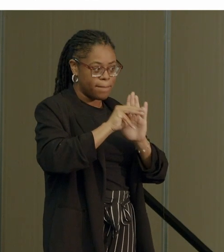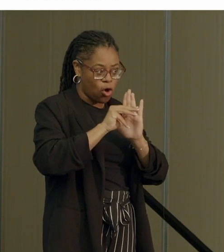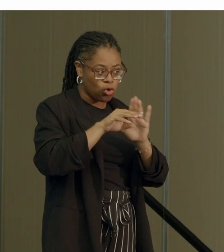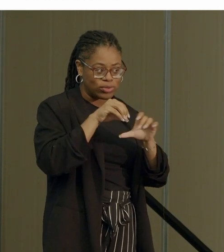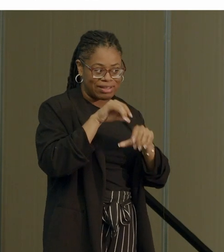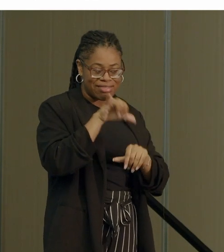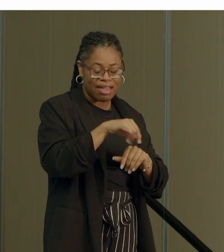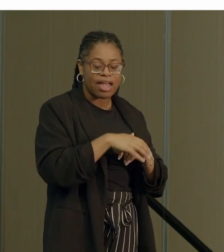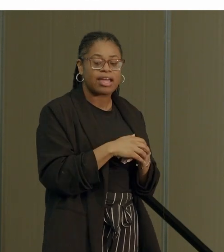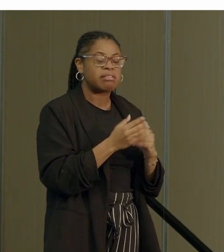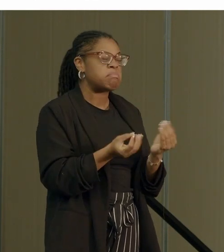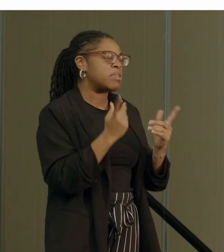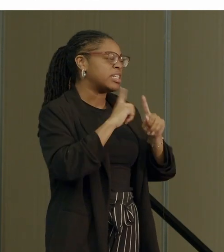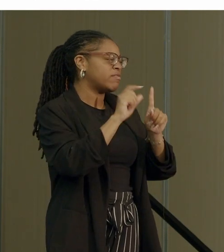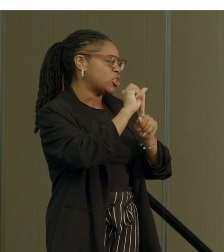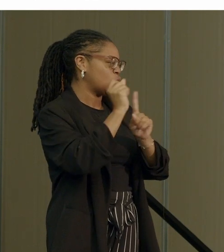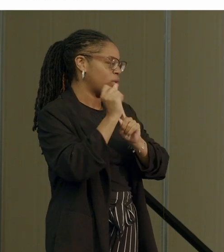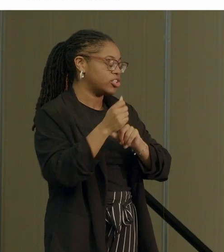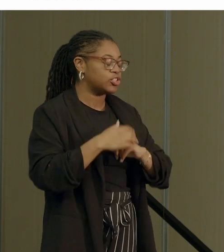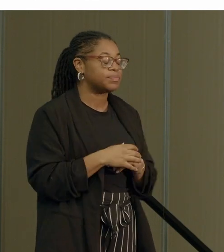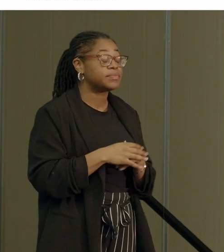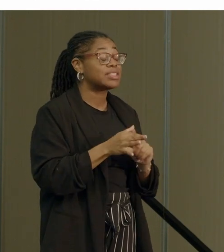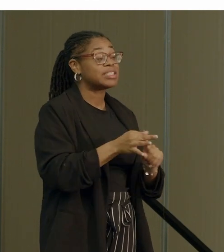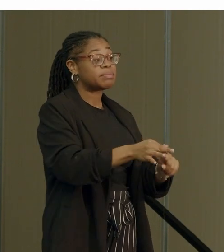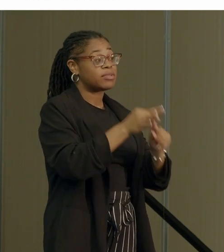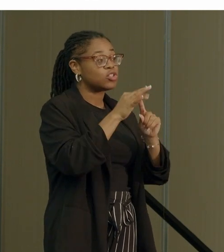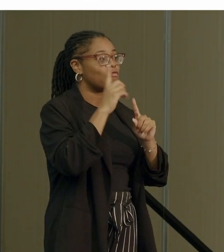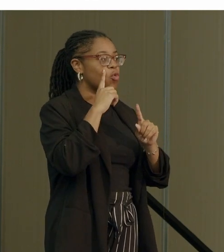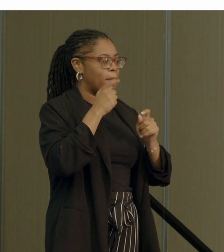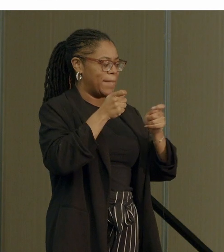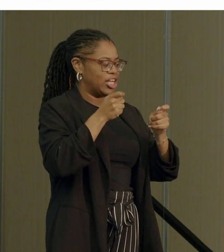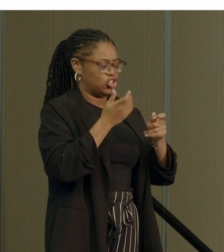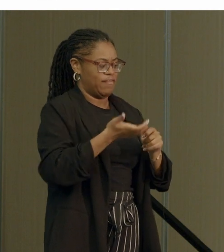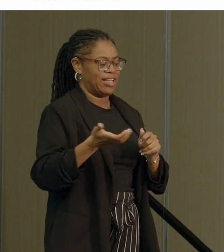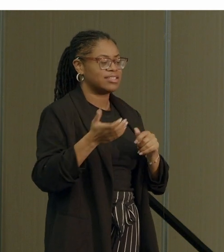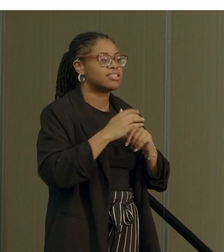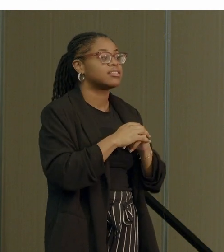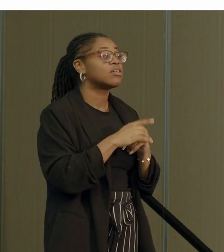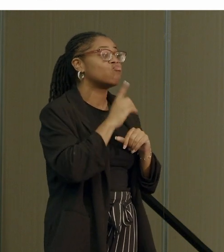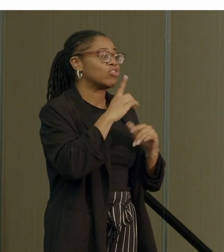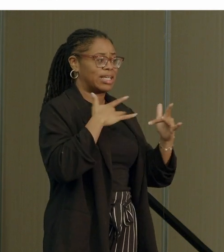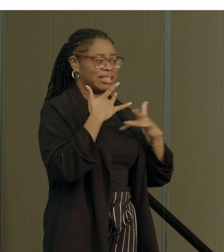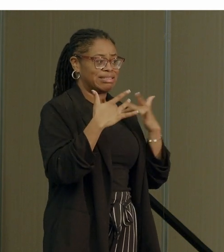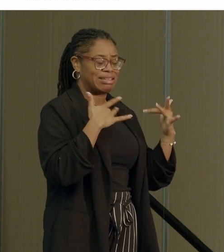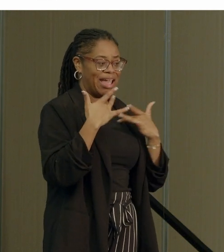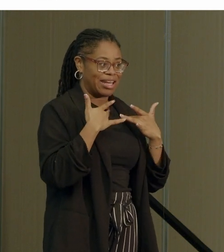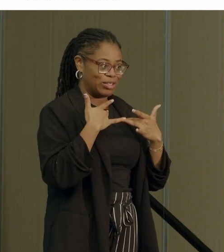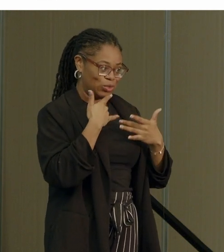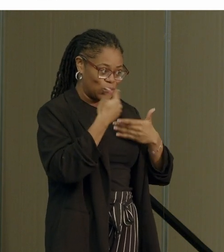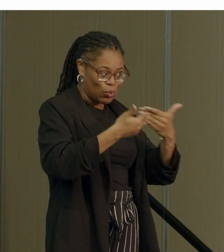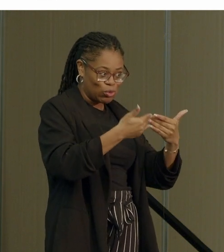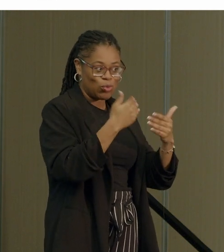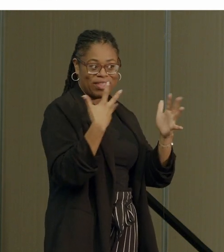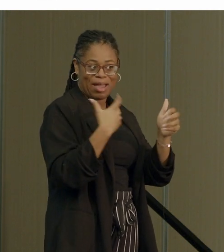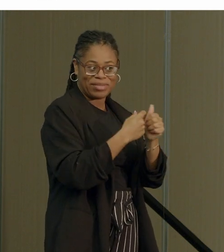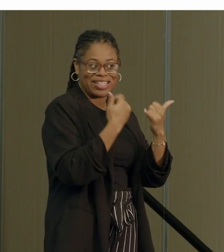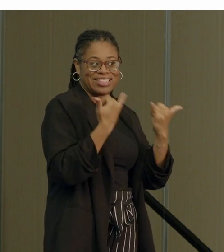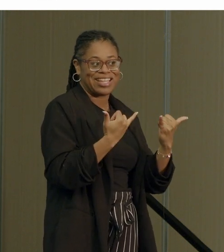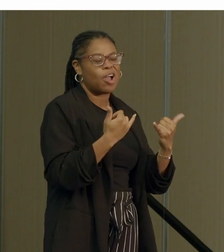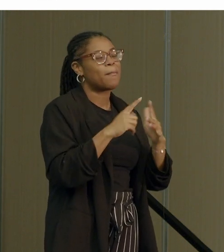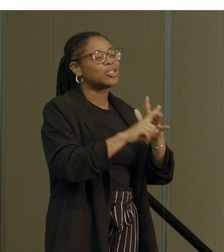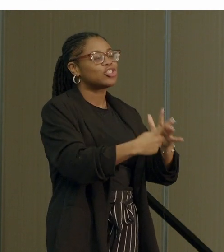in their many different situations, especially on managed devices. So I'm very excited to walk you through some of the updates here. I'm gonna